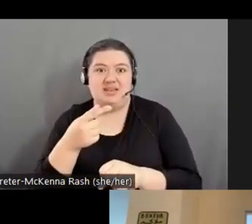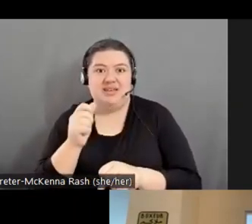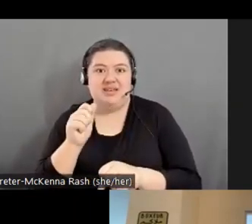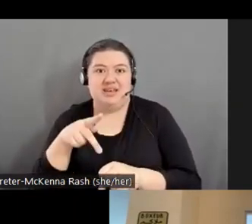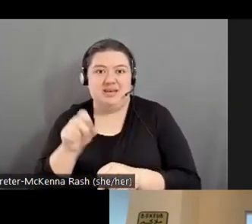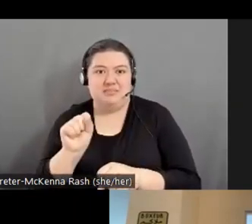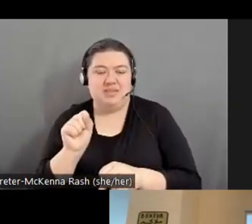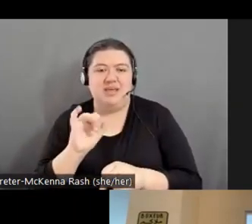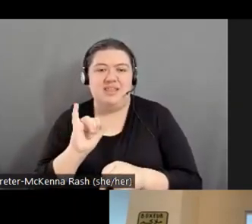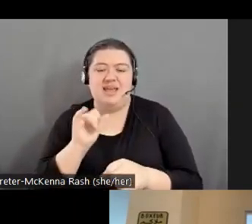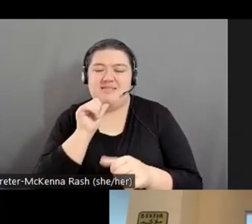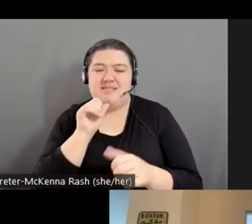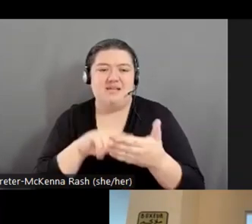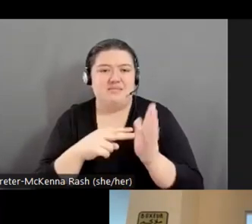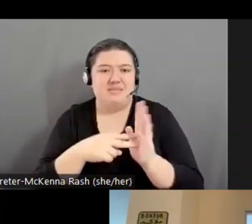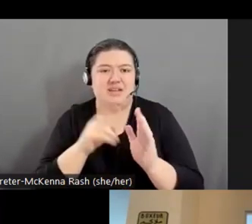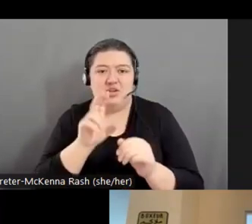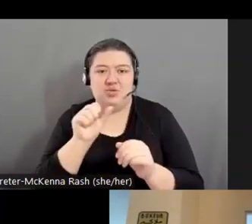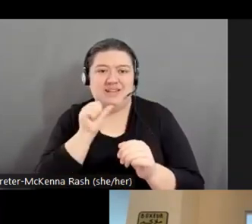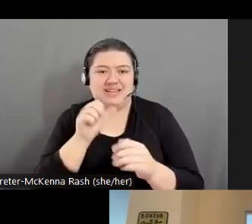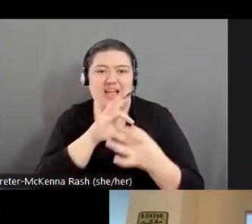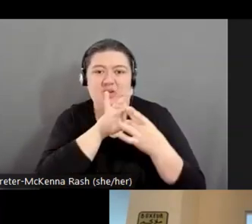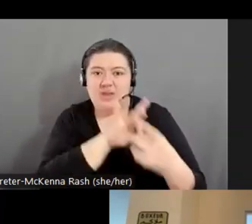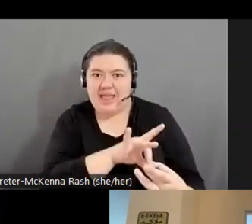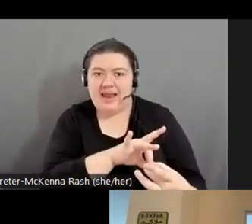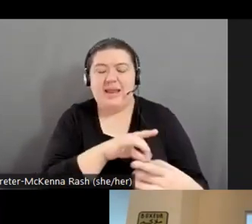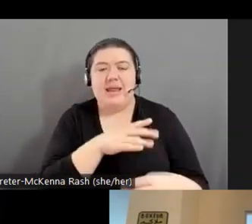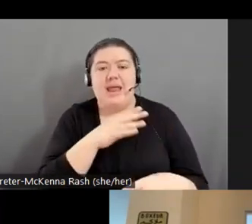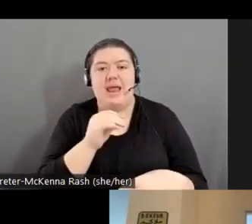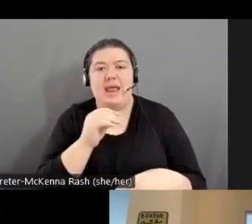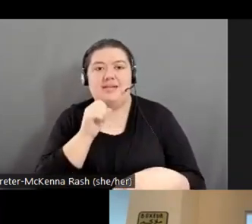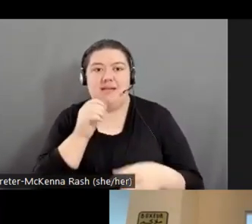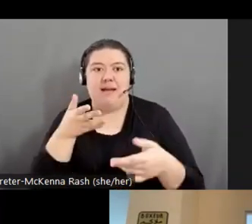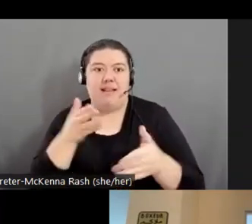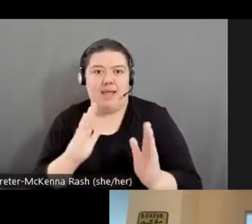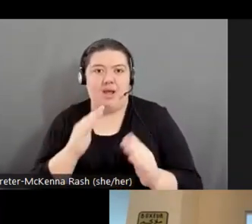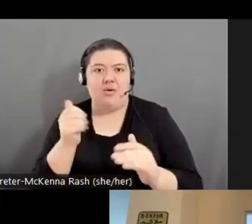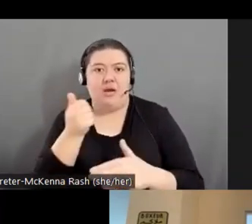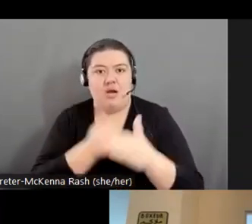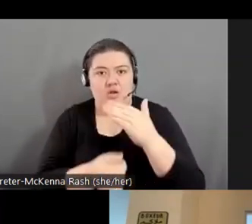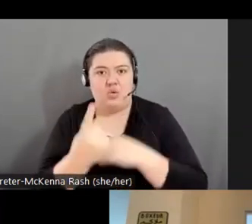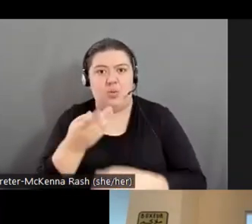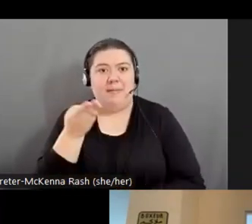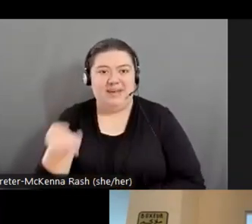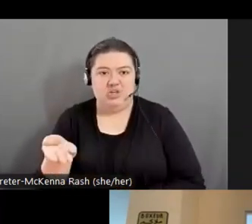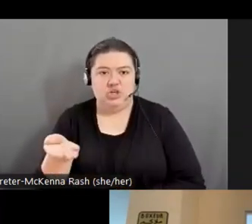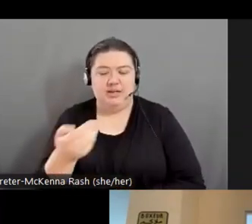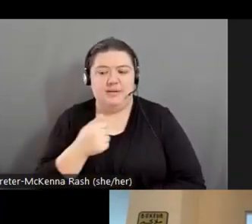mean that the activities in the US are not related and should be allowed under one petition.